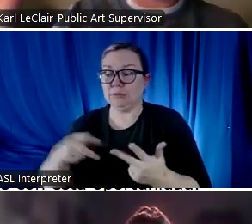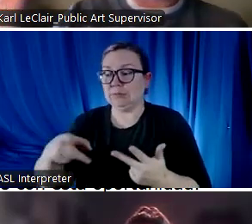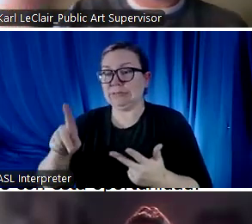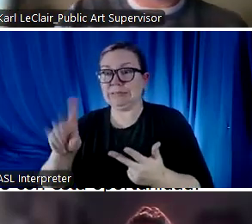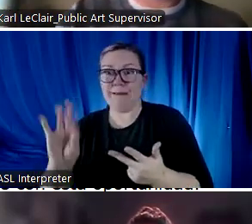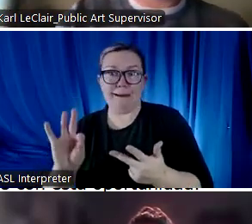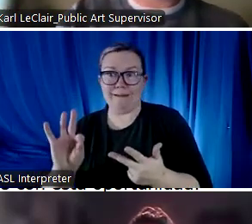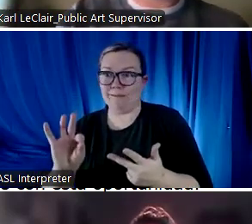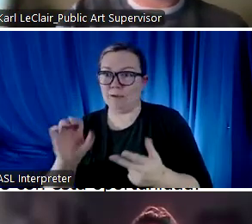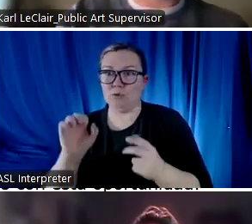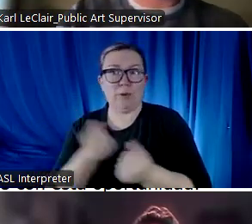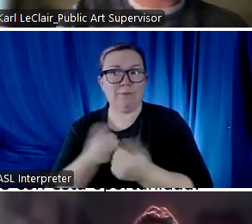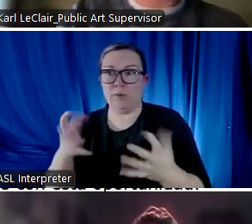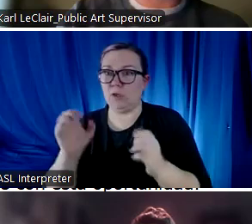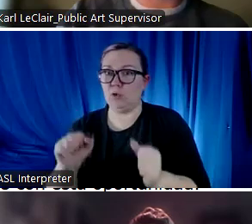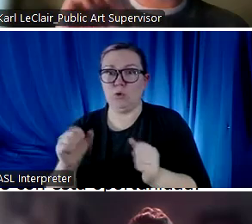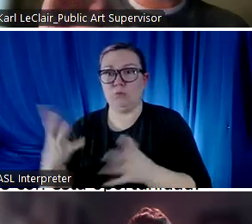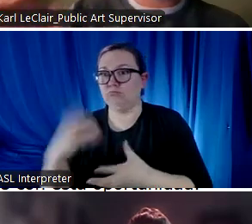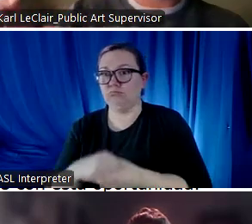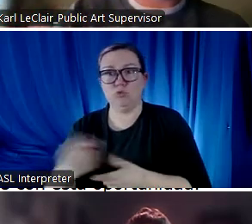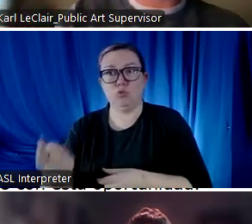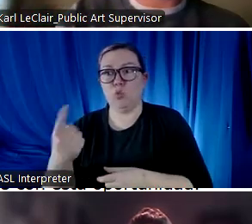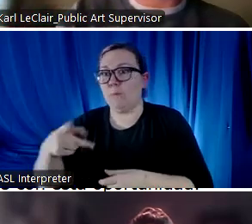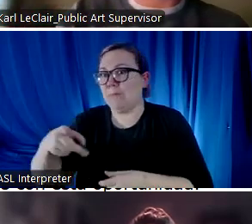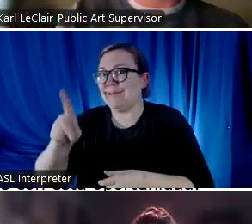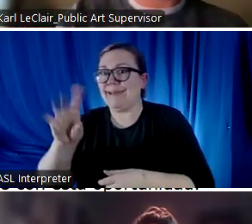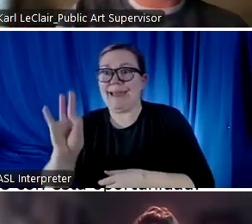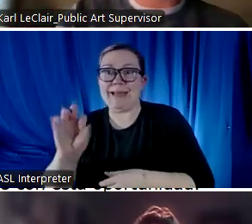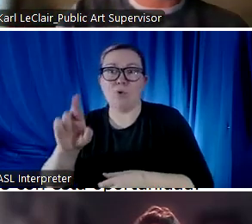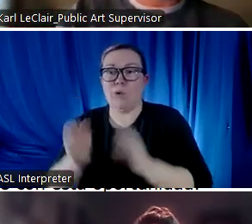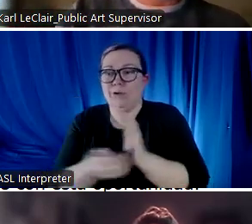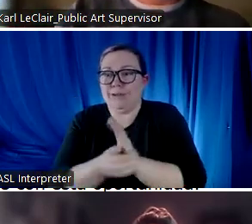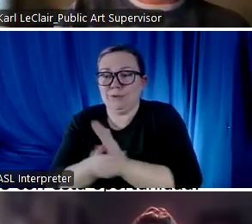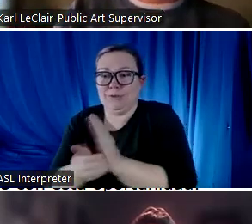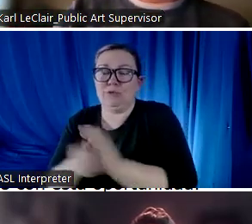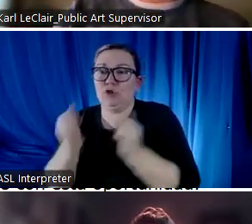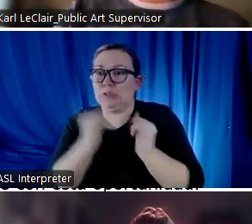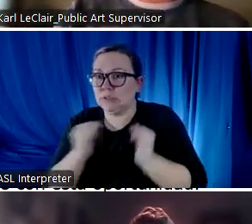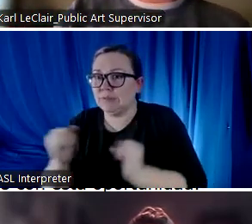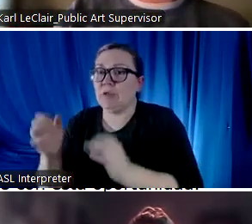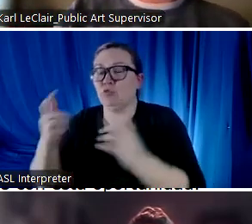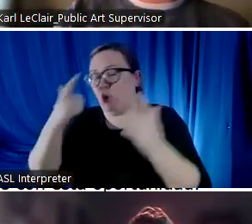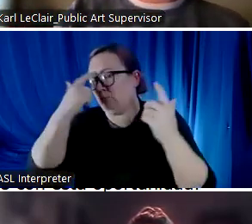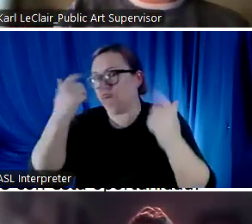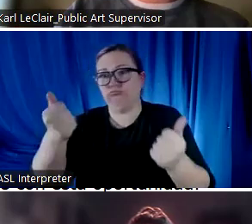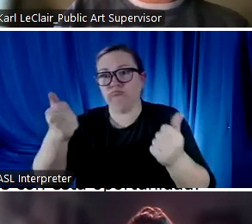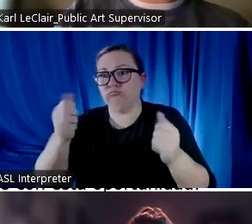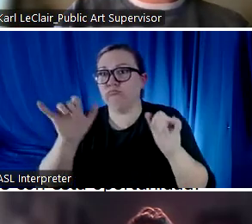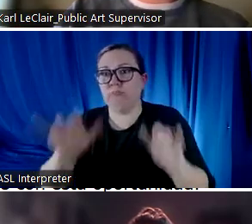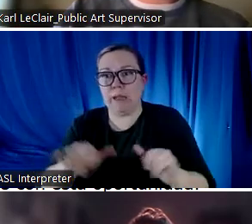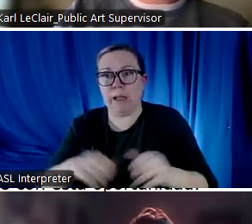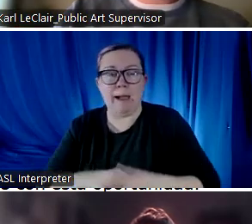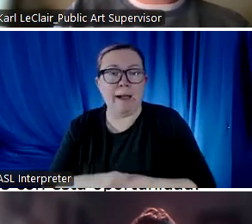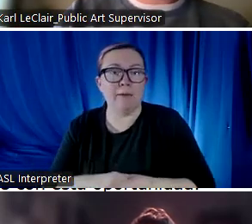your whole portfolio into a PDF if you want, or you can attach individual JPEGs. And